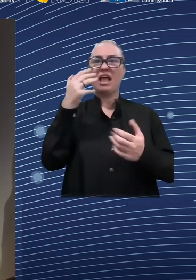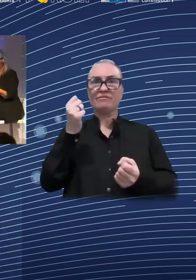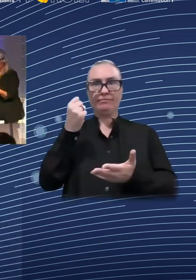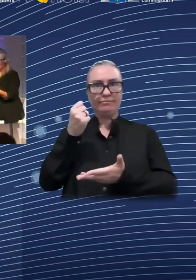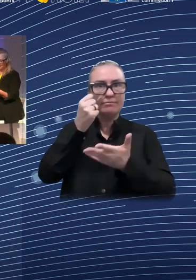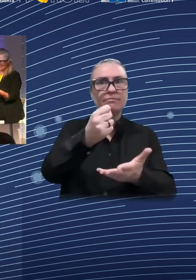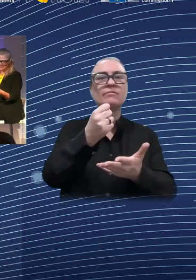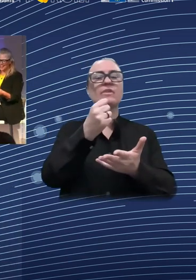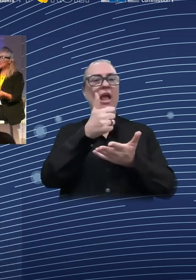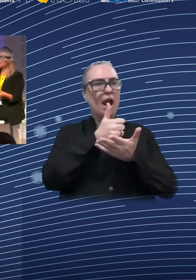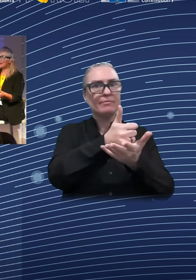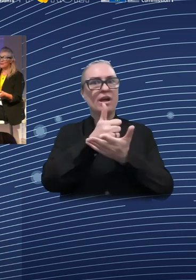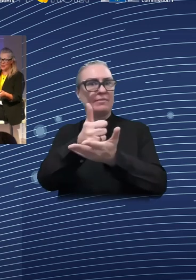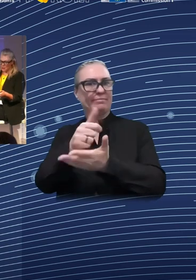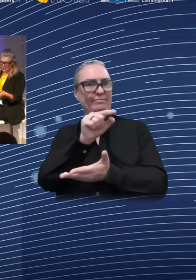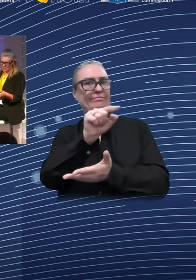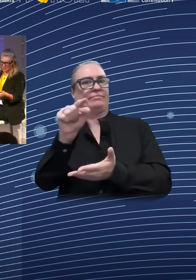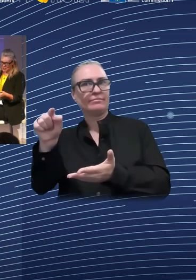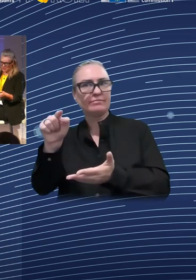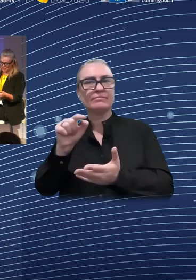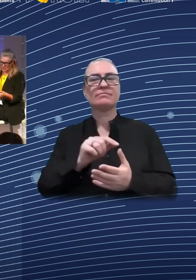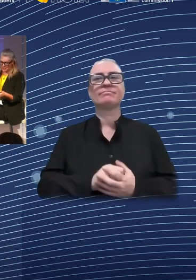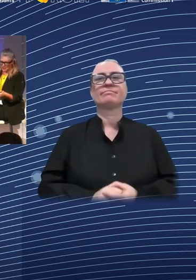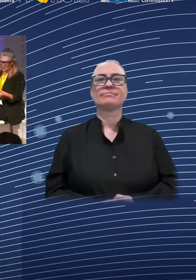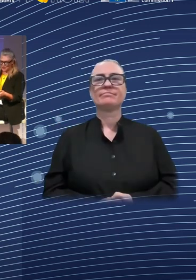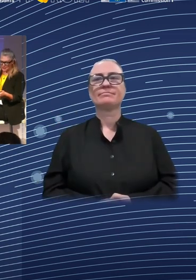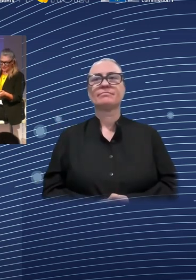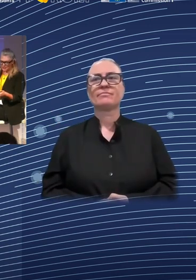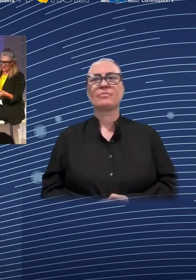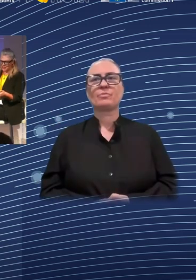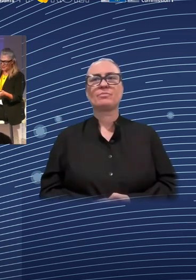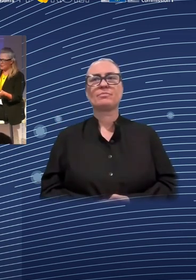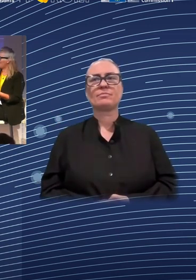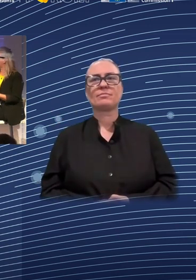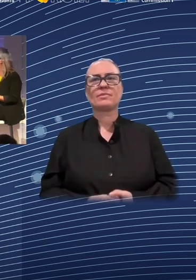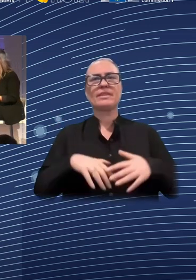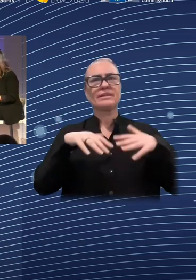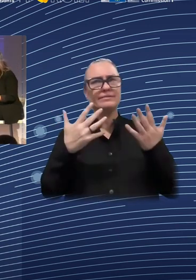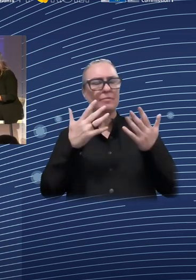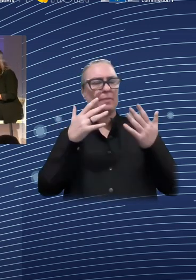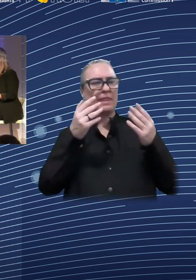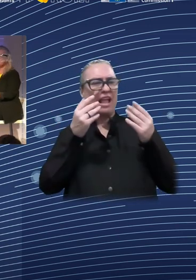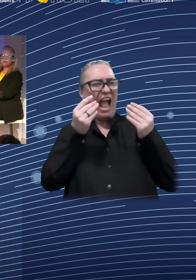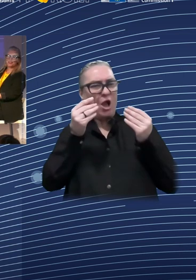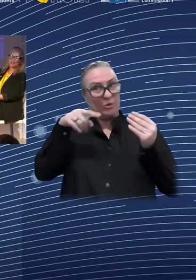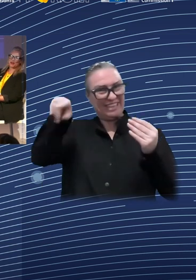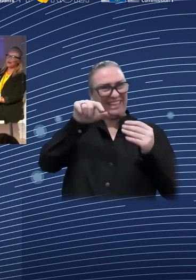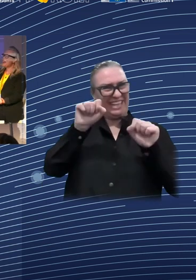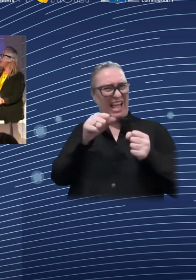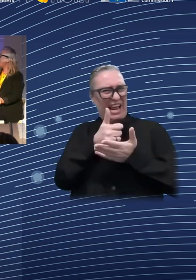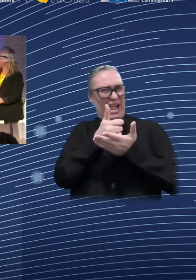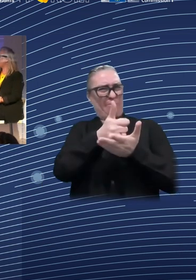funding. Directly below that is a question saying, do you think that funding schemes should be increased?